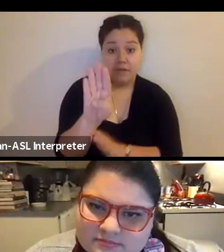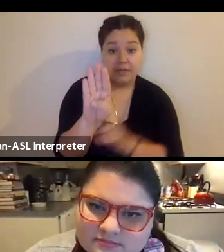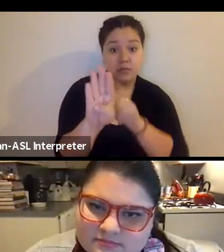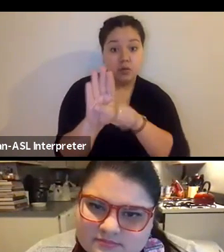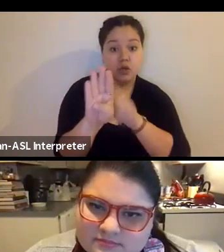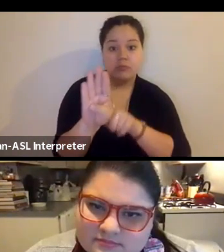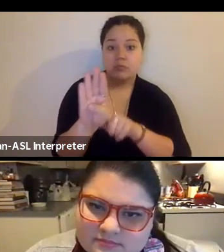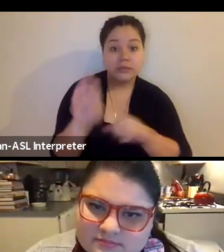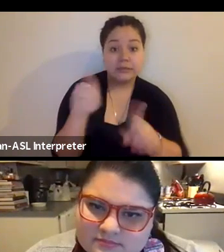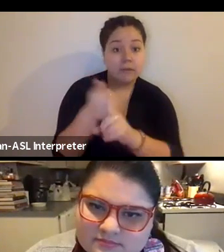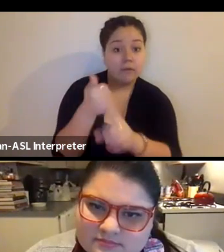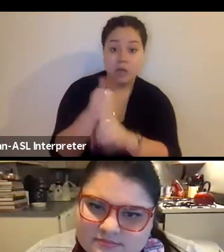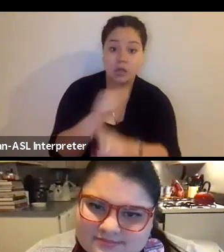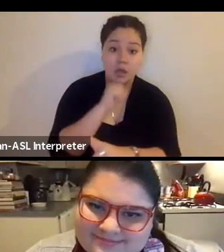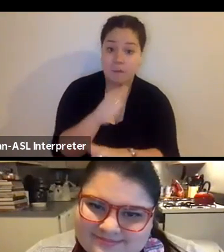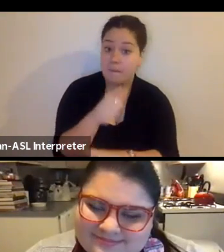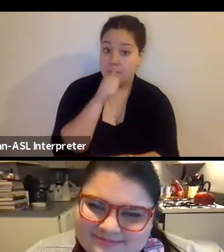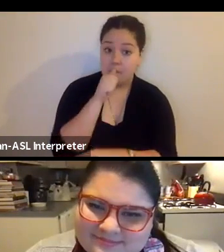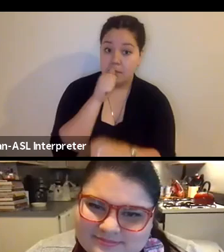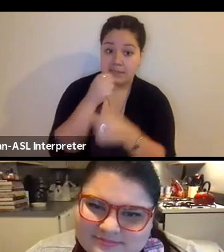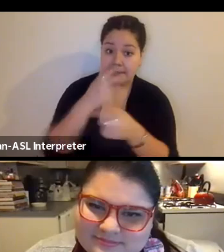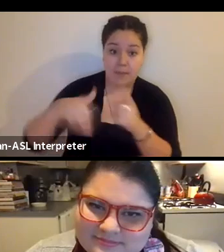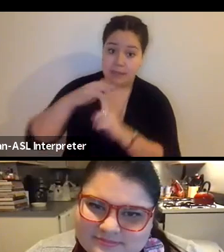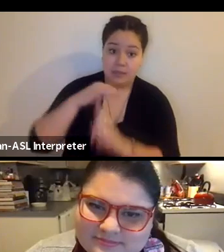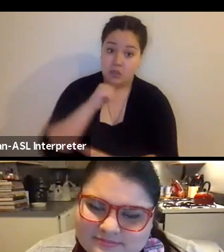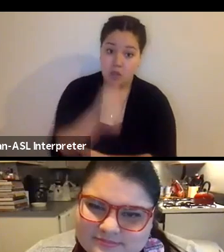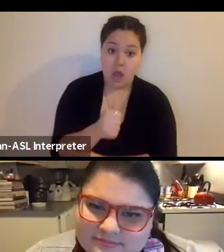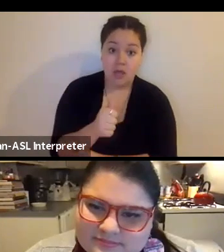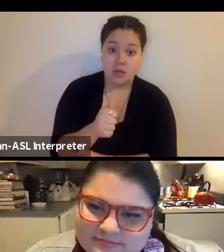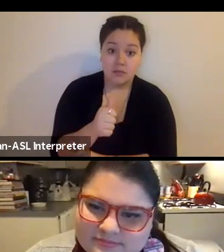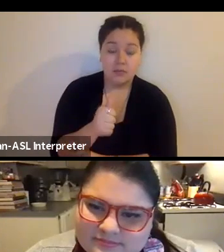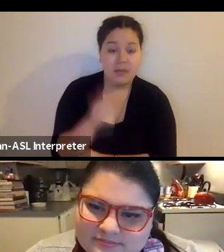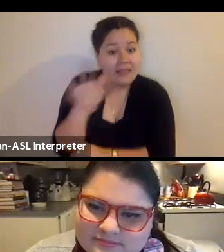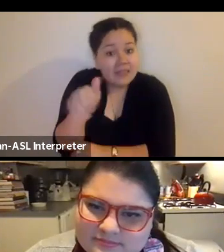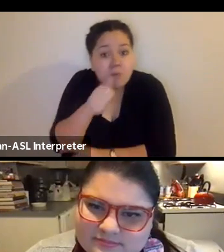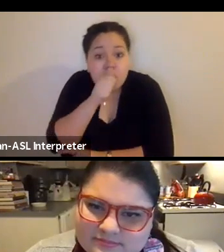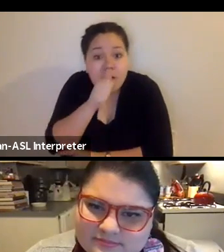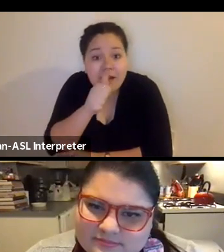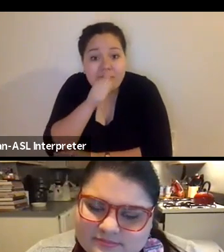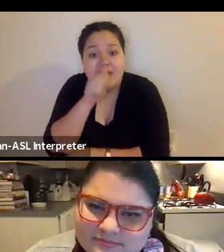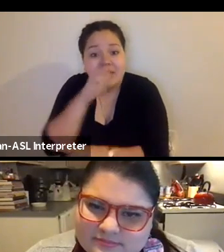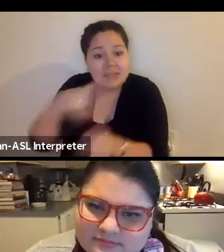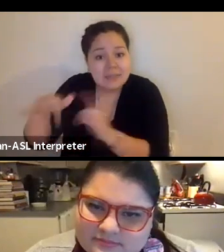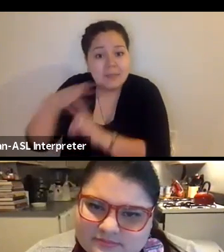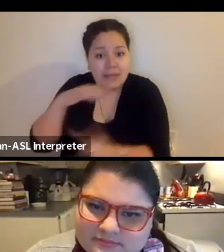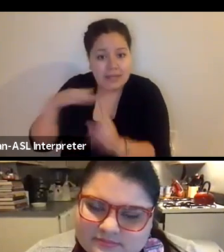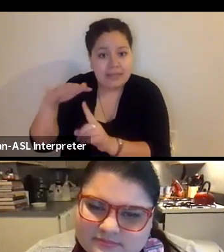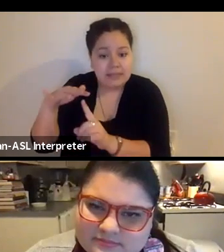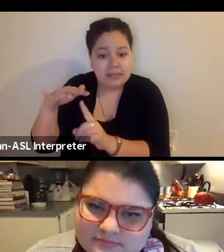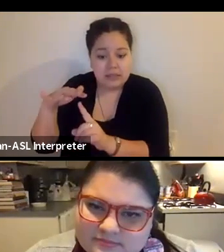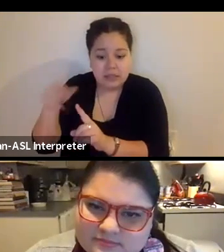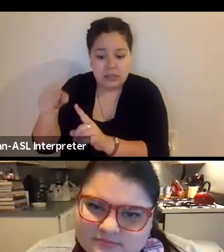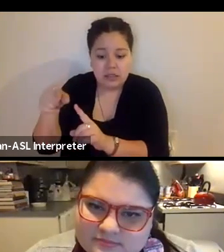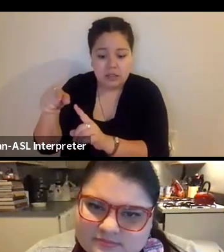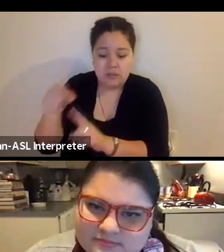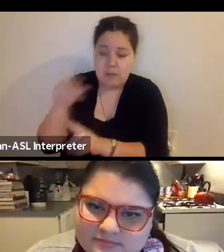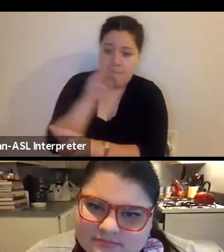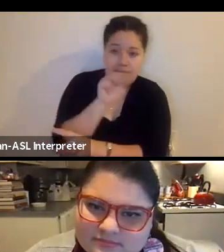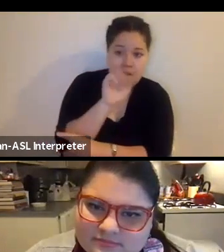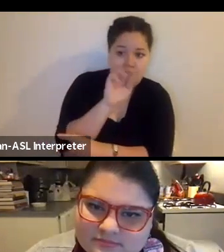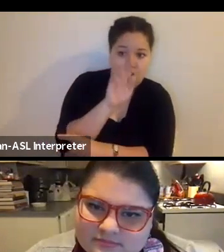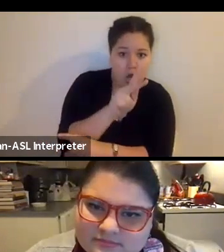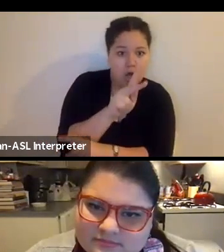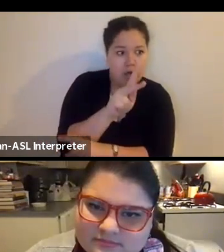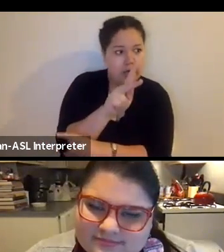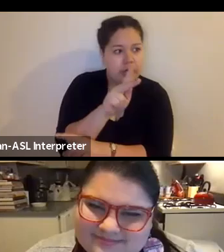not public space. That's not the commons. That's privatized space that is enriching Mark Zuckerberg and his board members